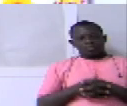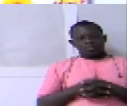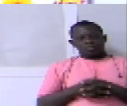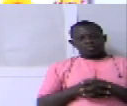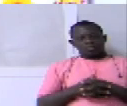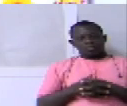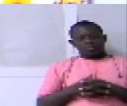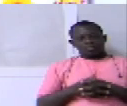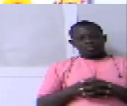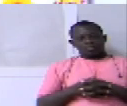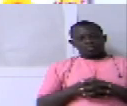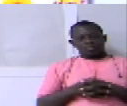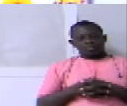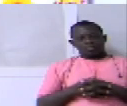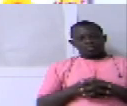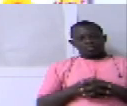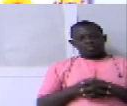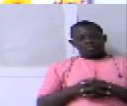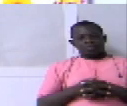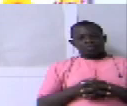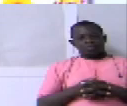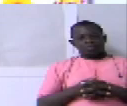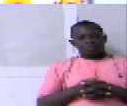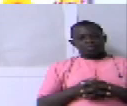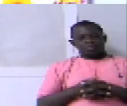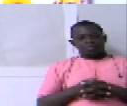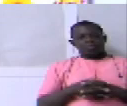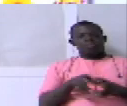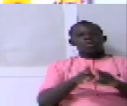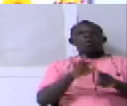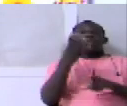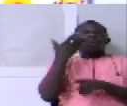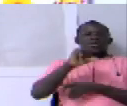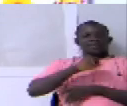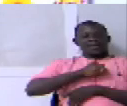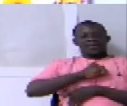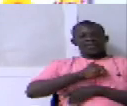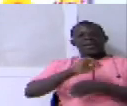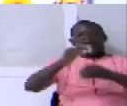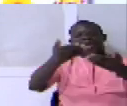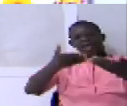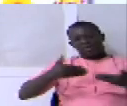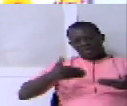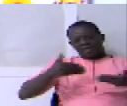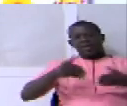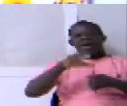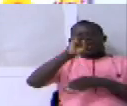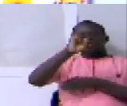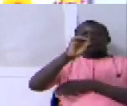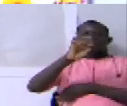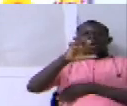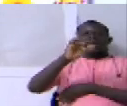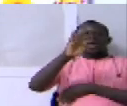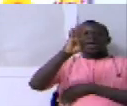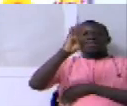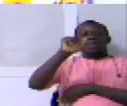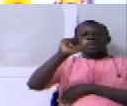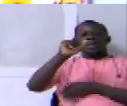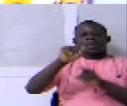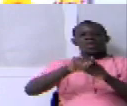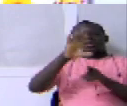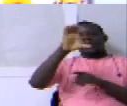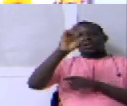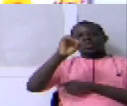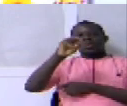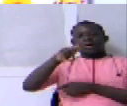tamata nyamin When I invited Shoriba Konde, biringa soriba konde kumandi pura ne danku and I asked